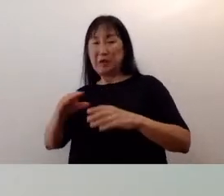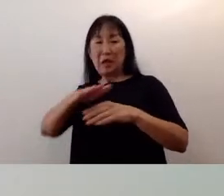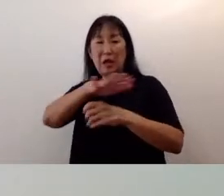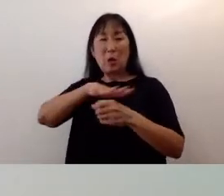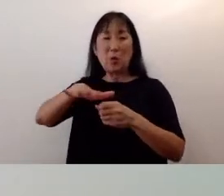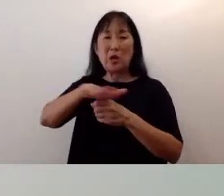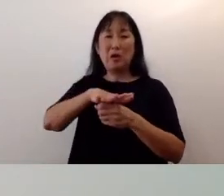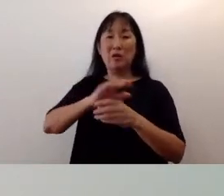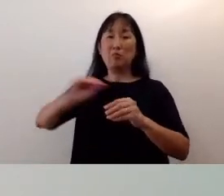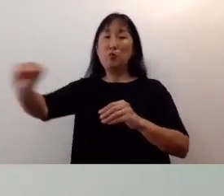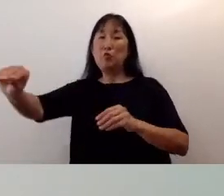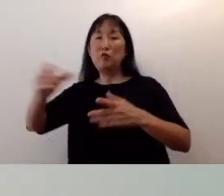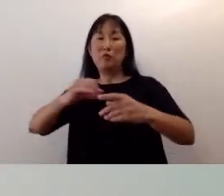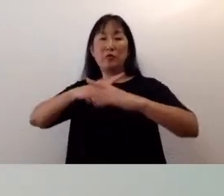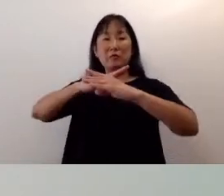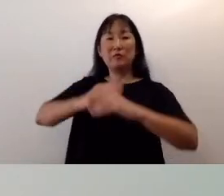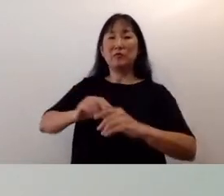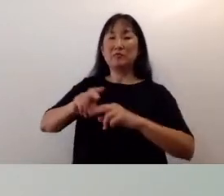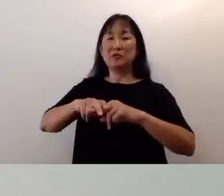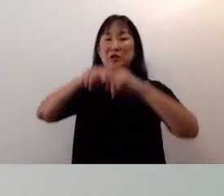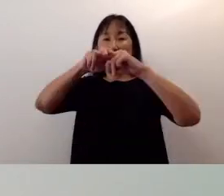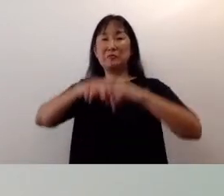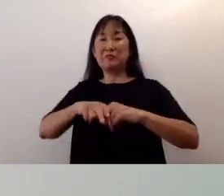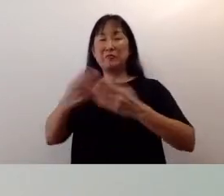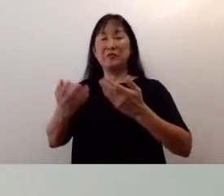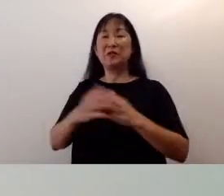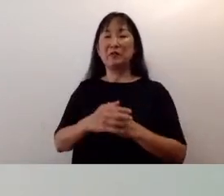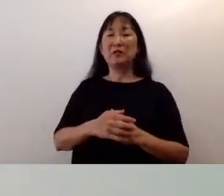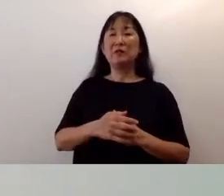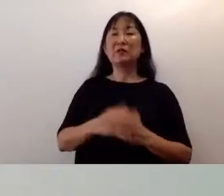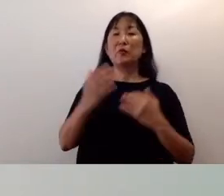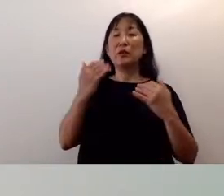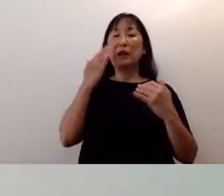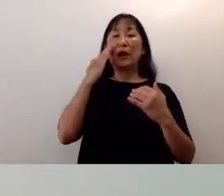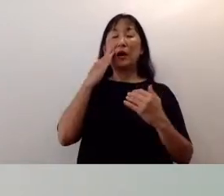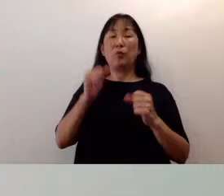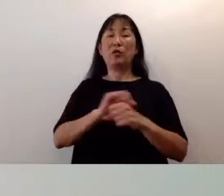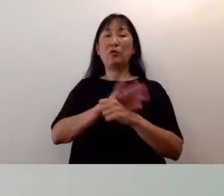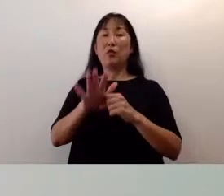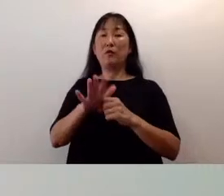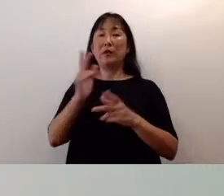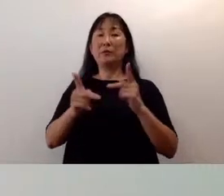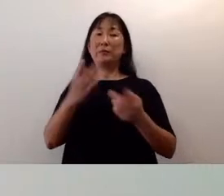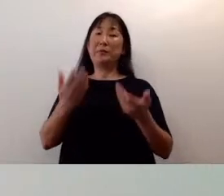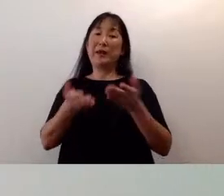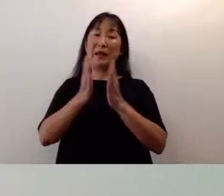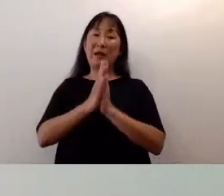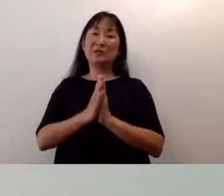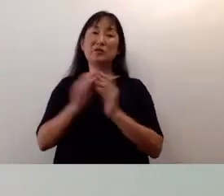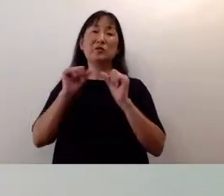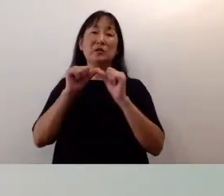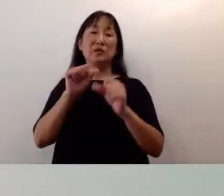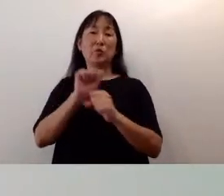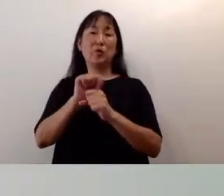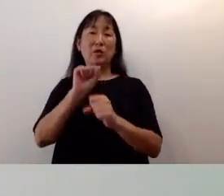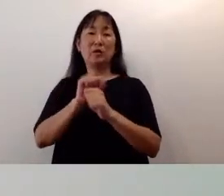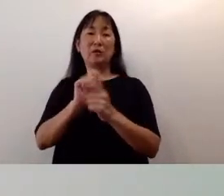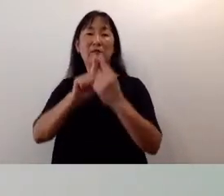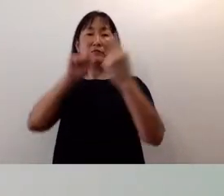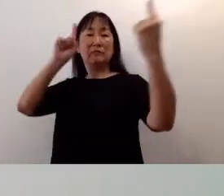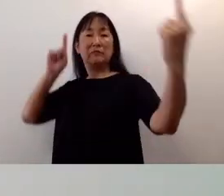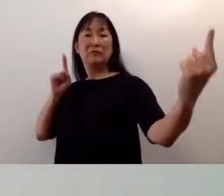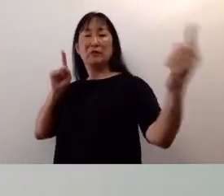unusual. And so we know, though, with COVID, people may be specifically requesting to continue to do that work from